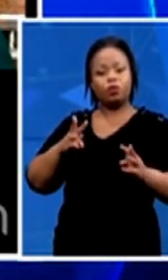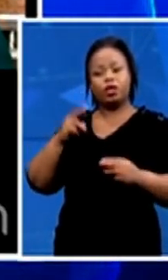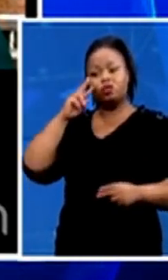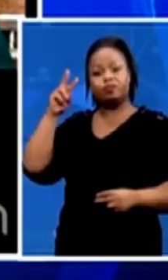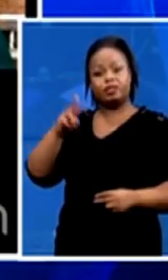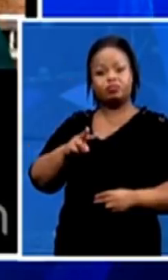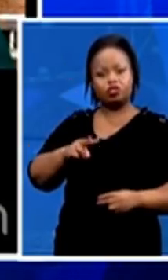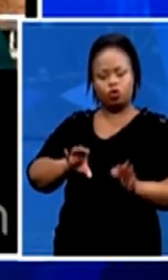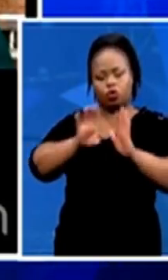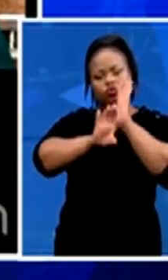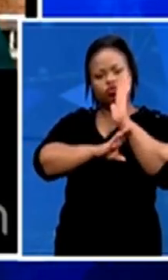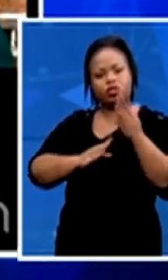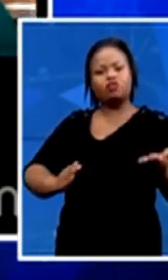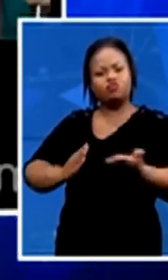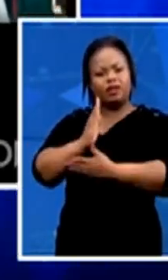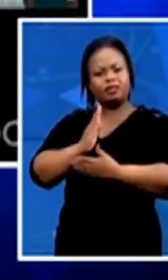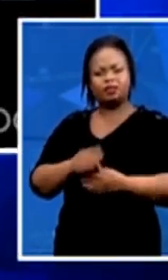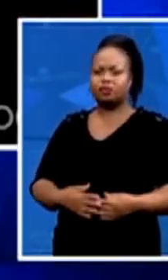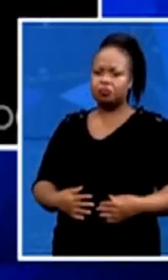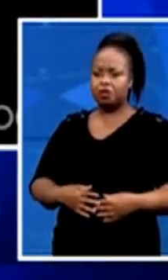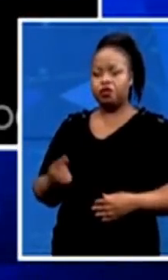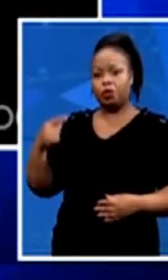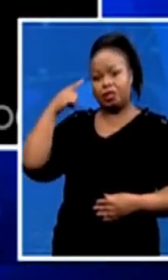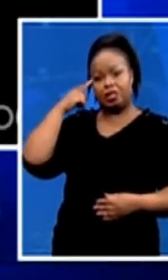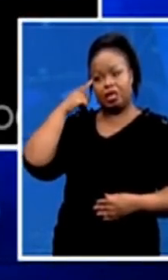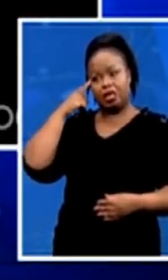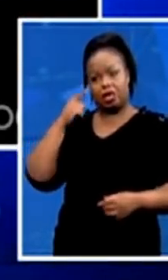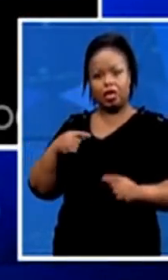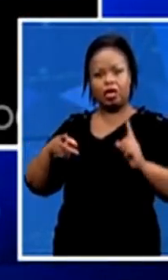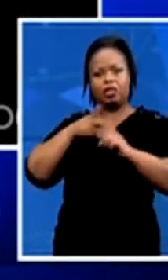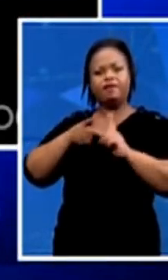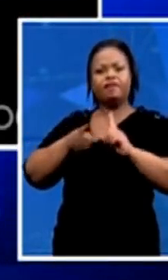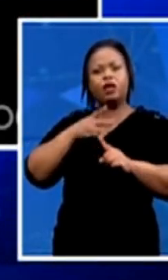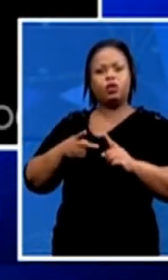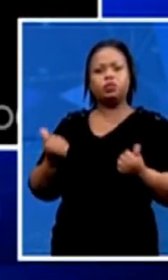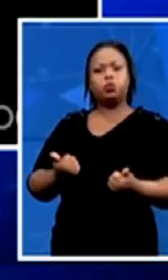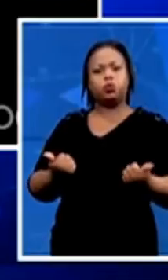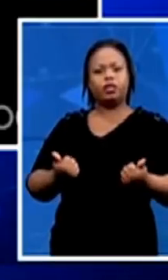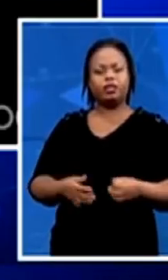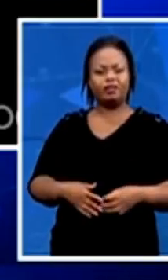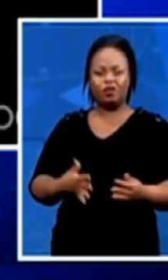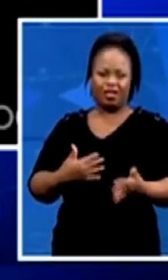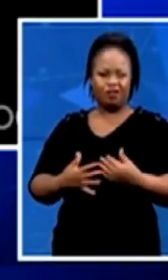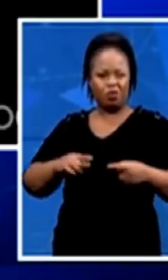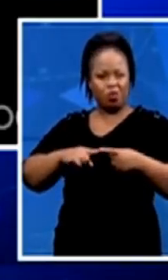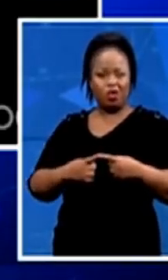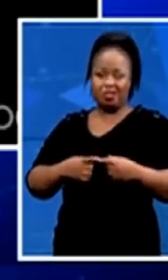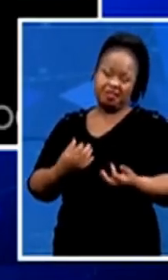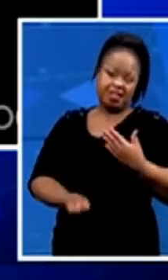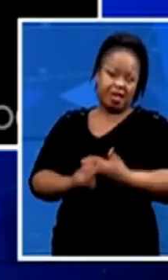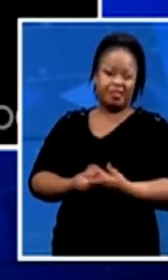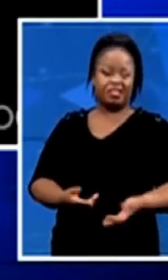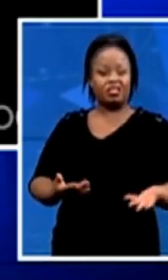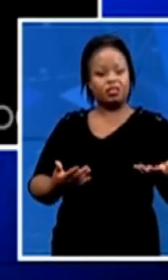been abrogated, whenever that point might arise, whether it arises at point 1 or point 25, doesn't